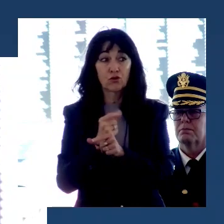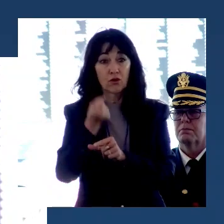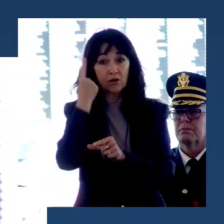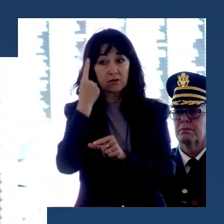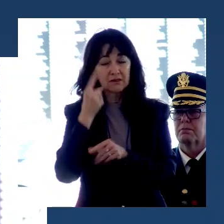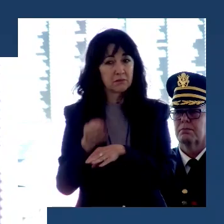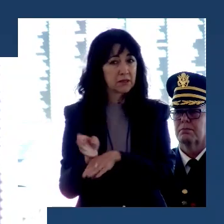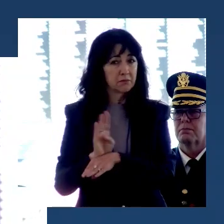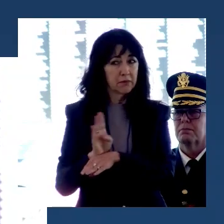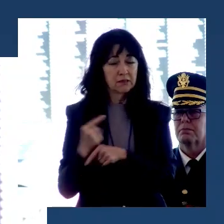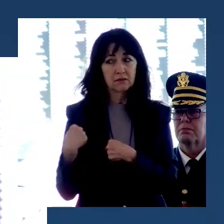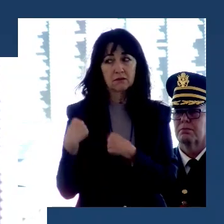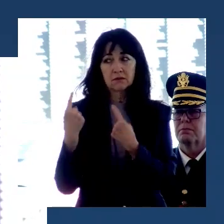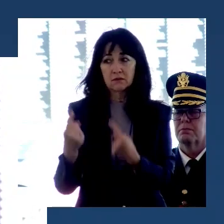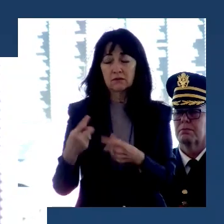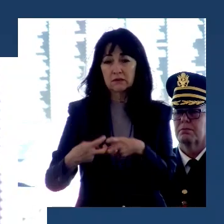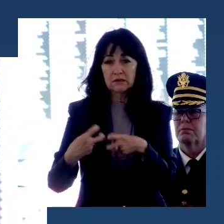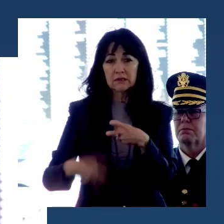difficult